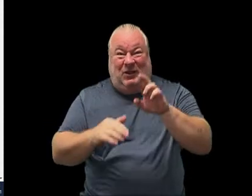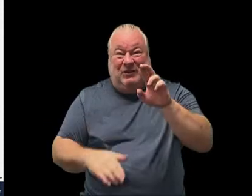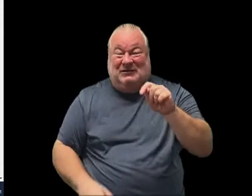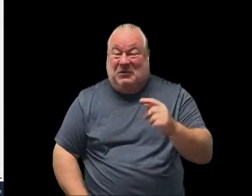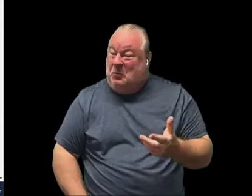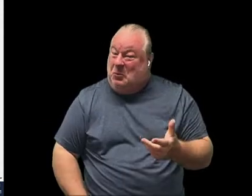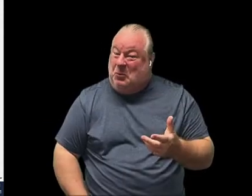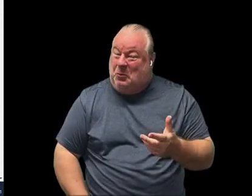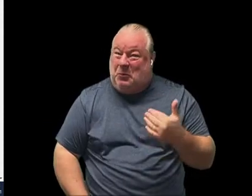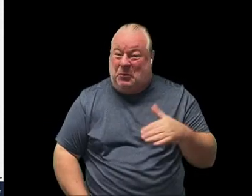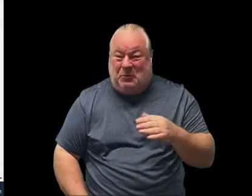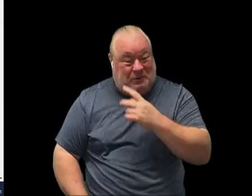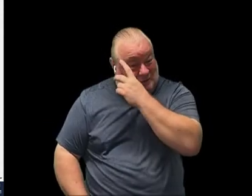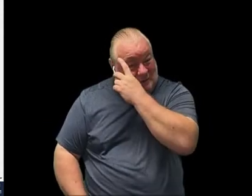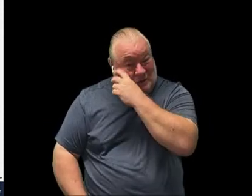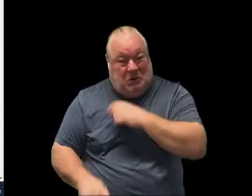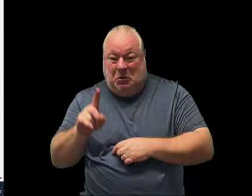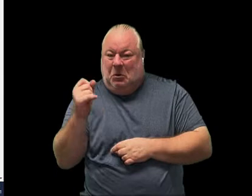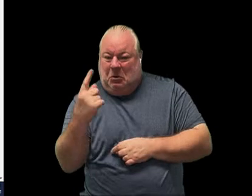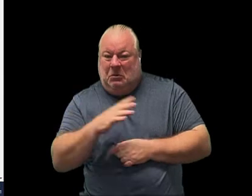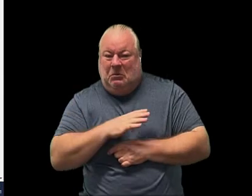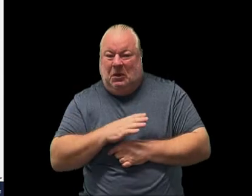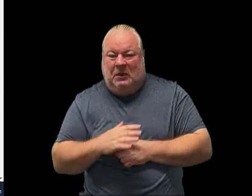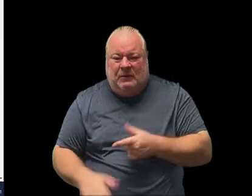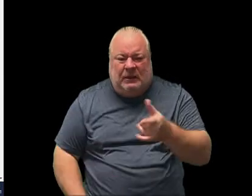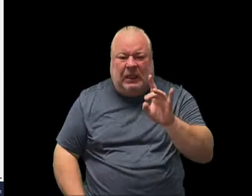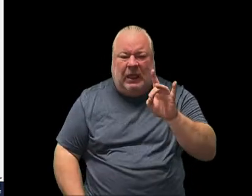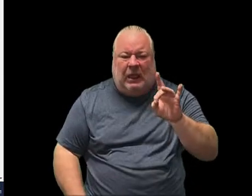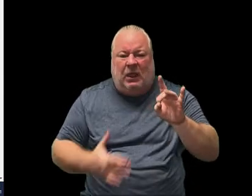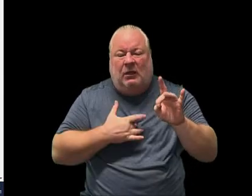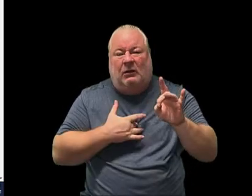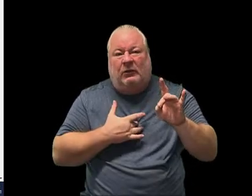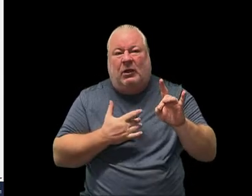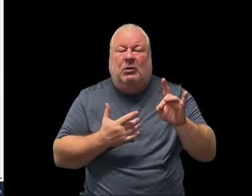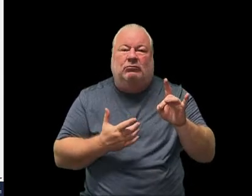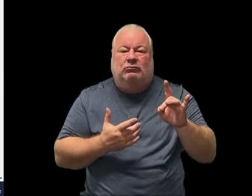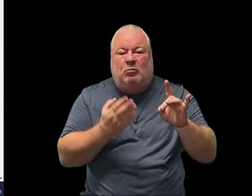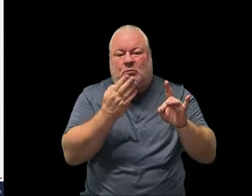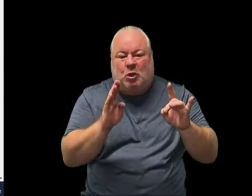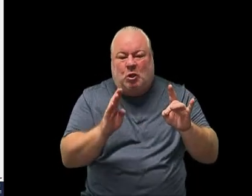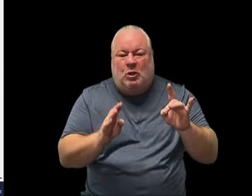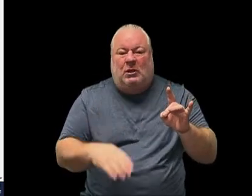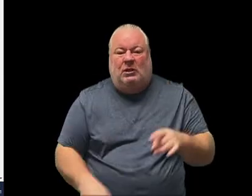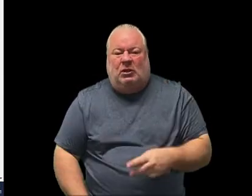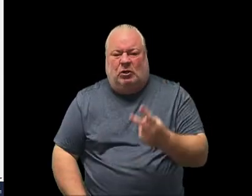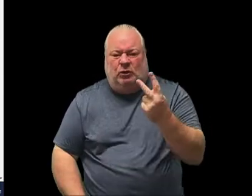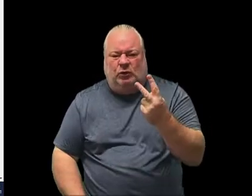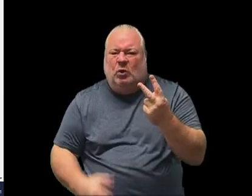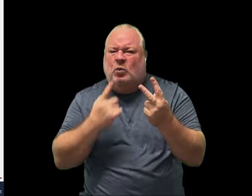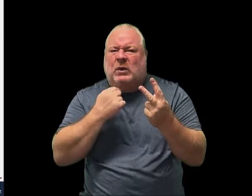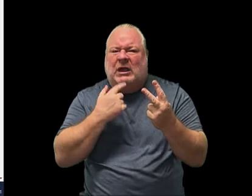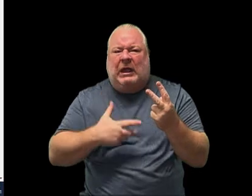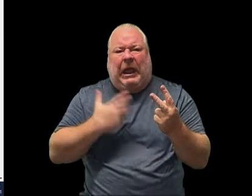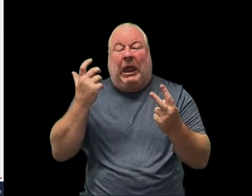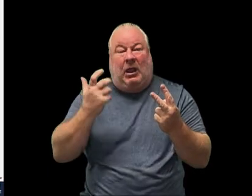That's okay. We had 8 that were feeling blue, a little bored. We had 2 that were angry. I